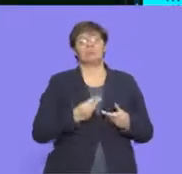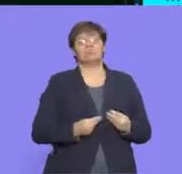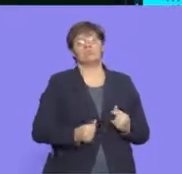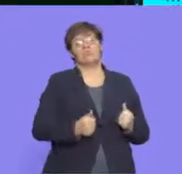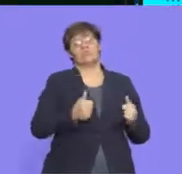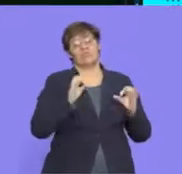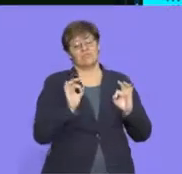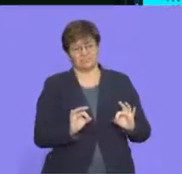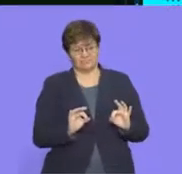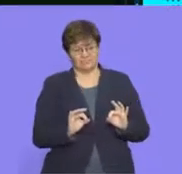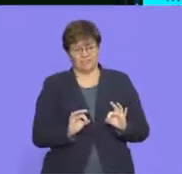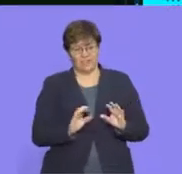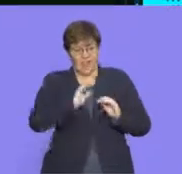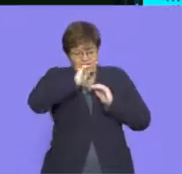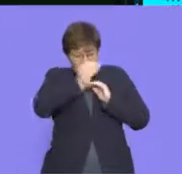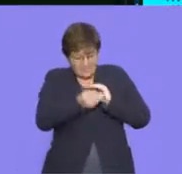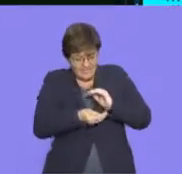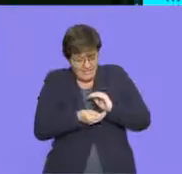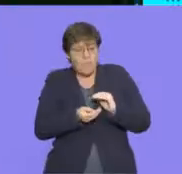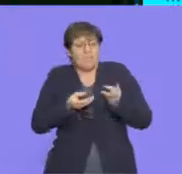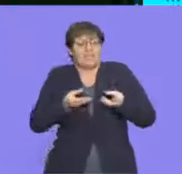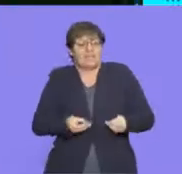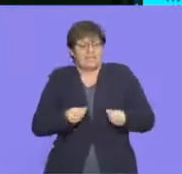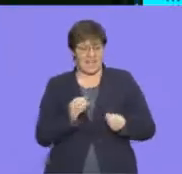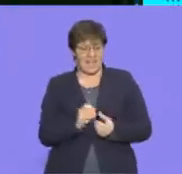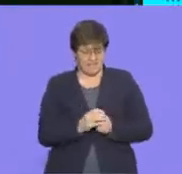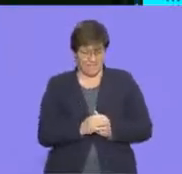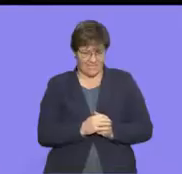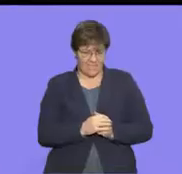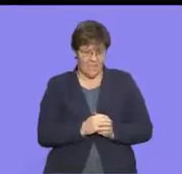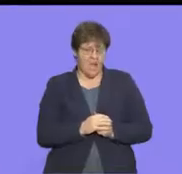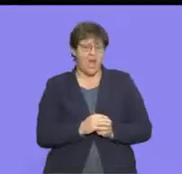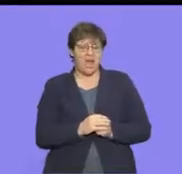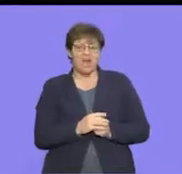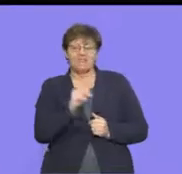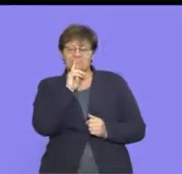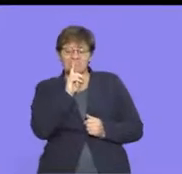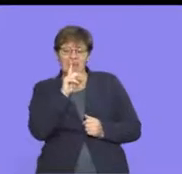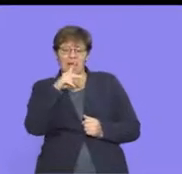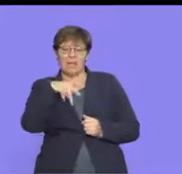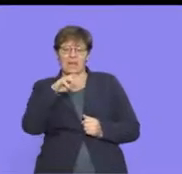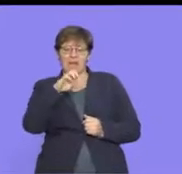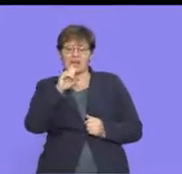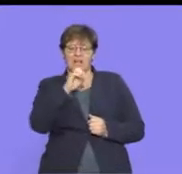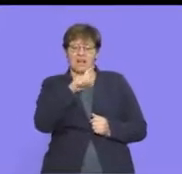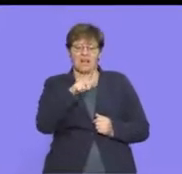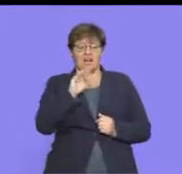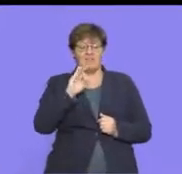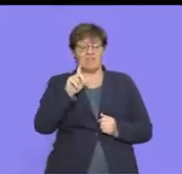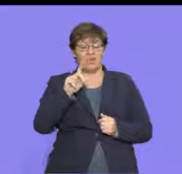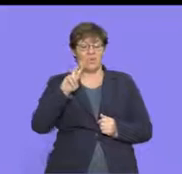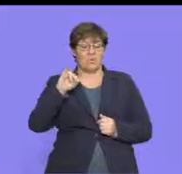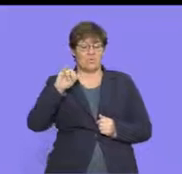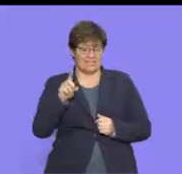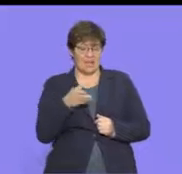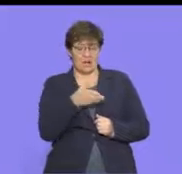smooth, and that it's protected and lubricated, because there's going to be a little bit of fluid. Can you see there? Right, we've got a little bit of fluid,